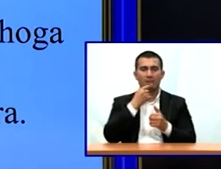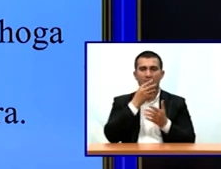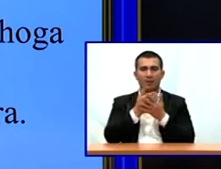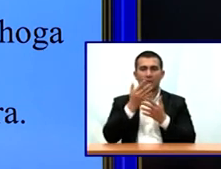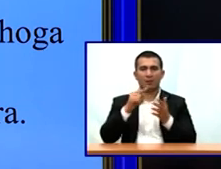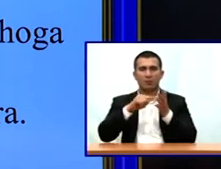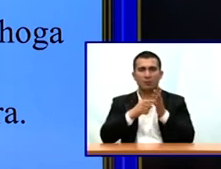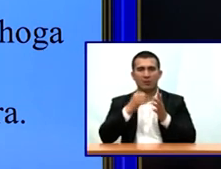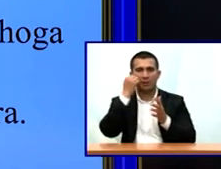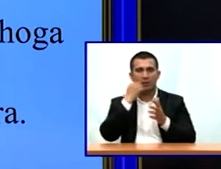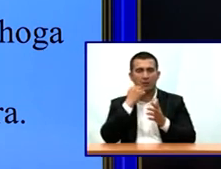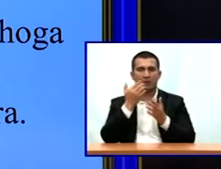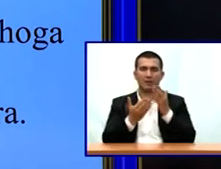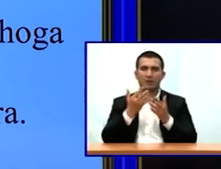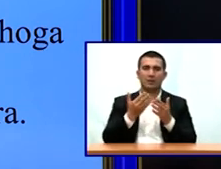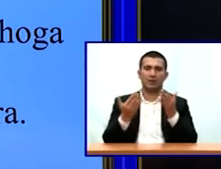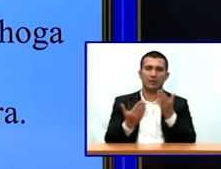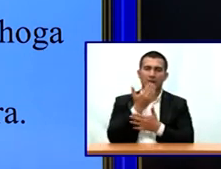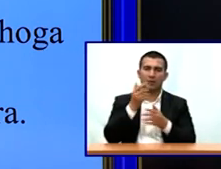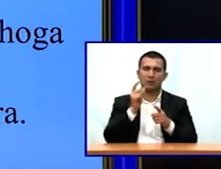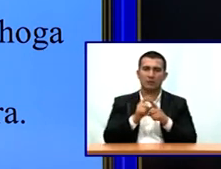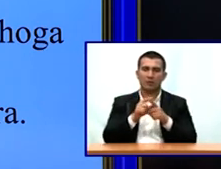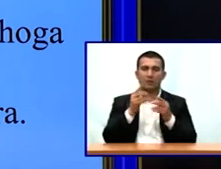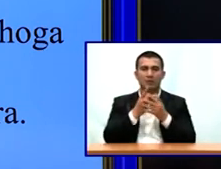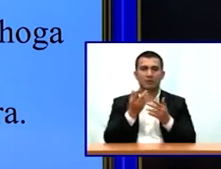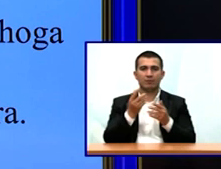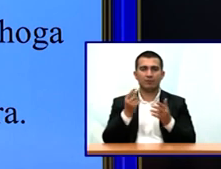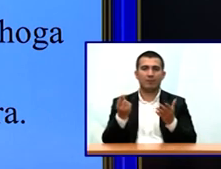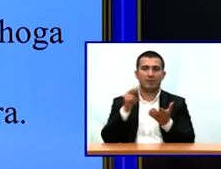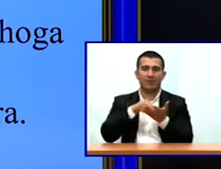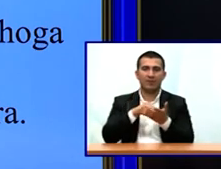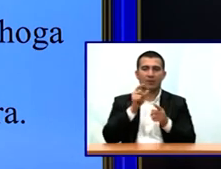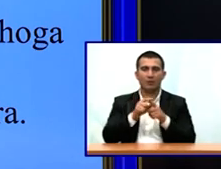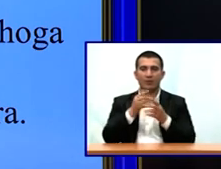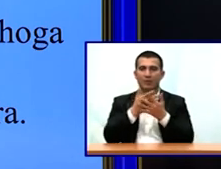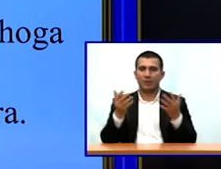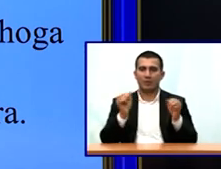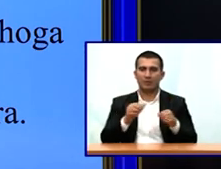nazaridan eskirgan yoki yangi paydo bo'lgan xususiyatiga ko'ra.